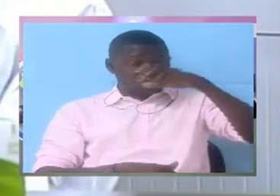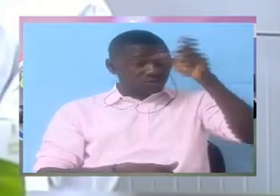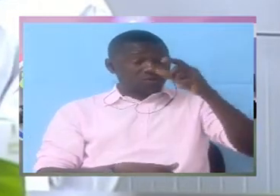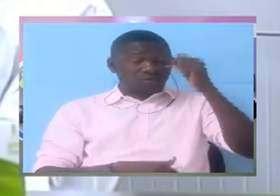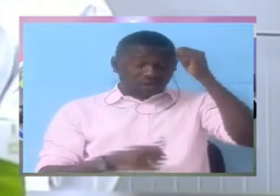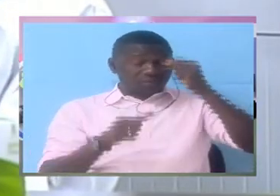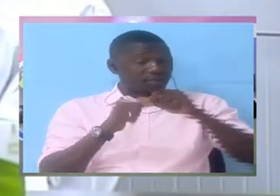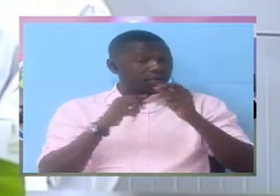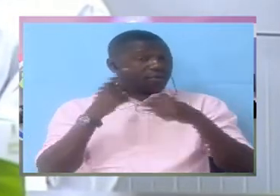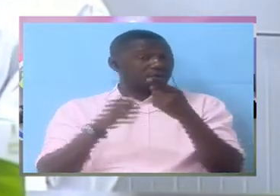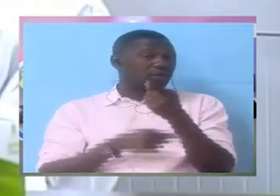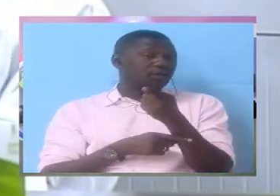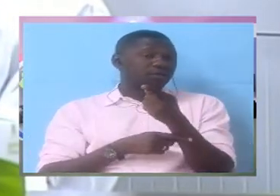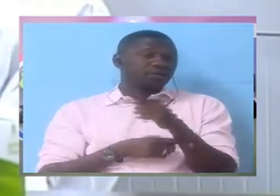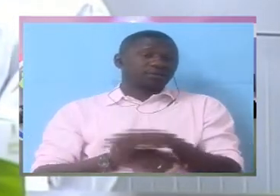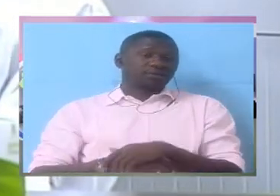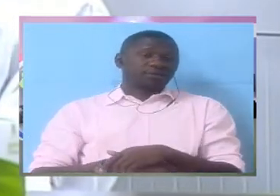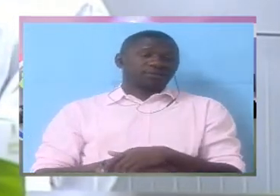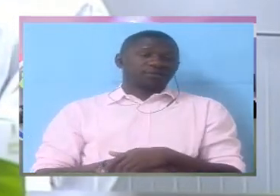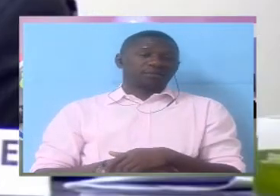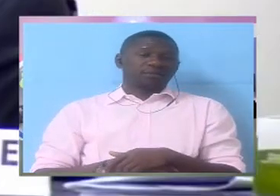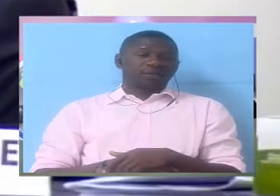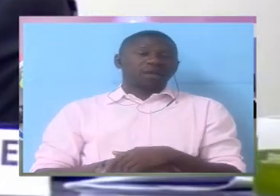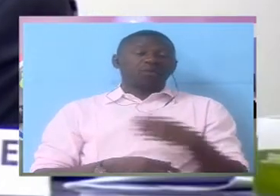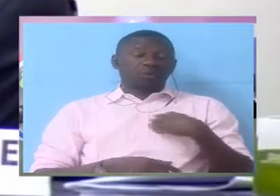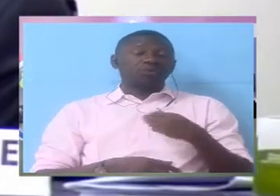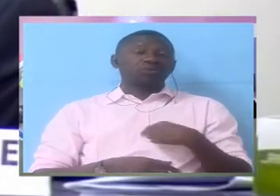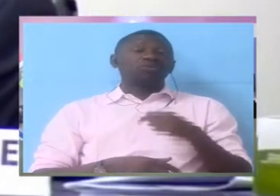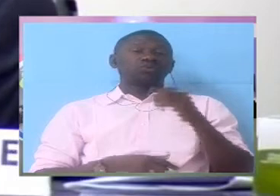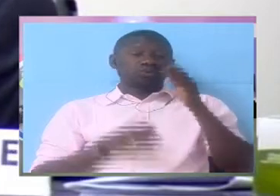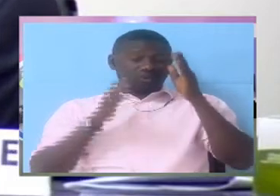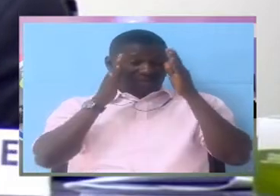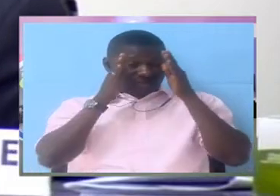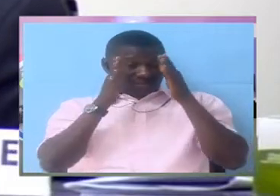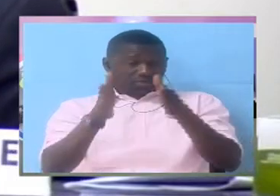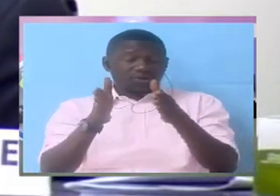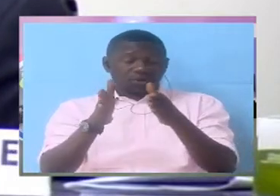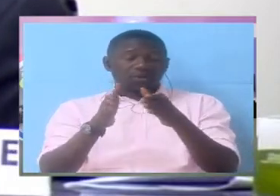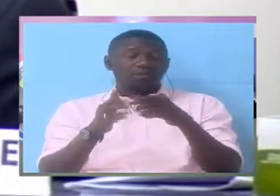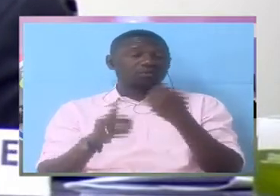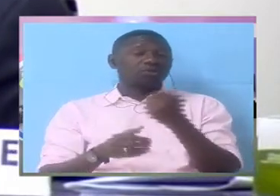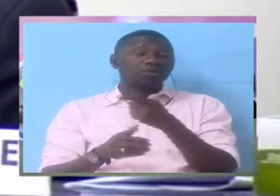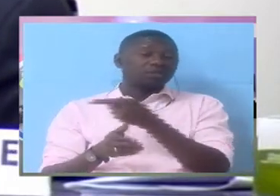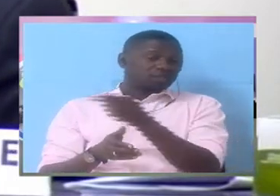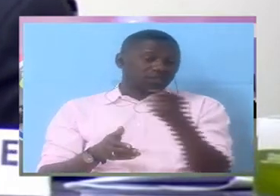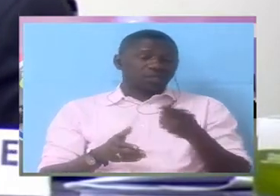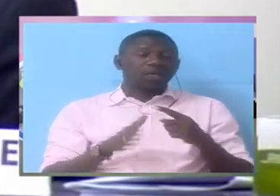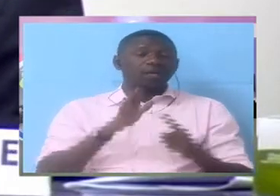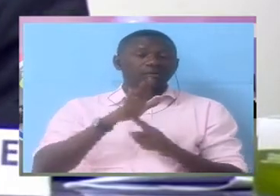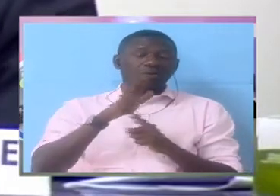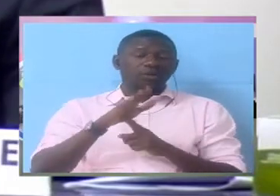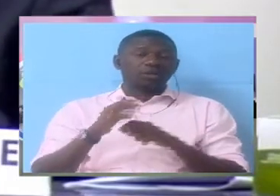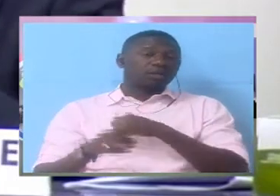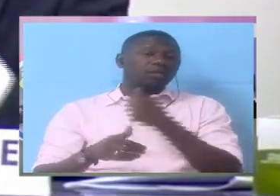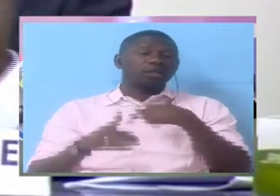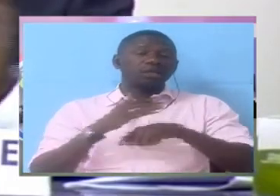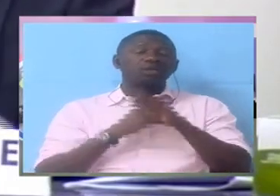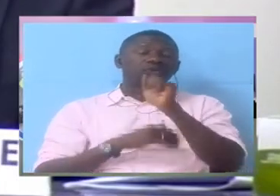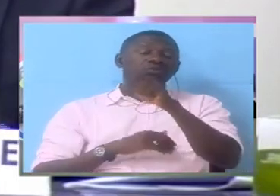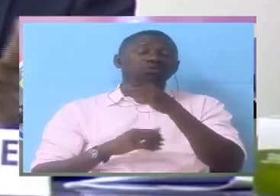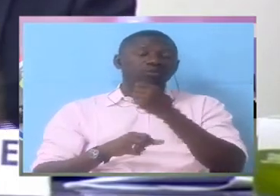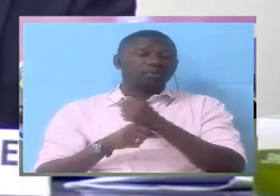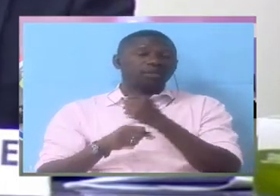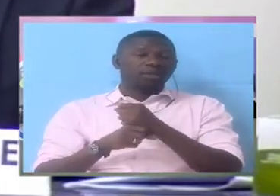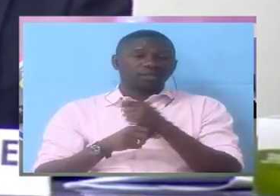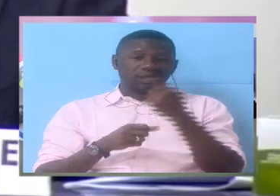I just draw this, your attention to this, because these are important in you making decisions, because I see that you